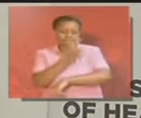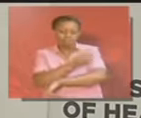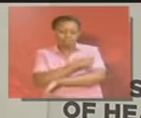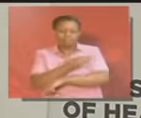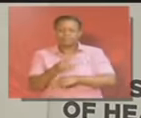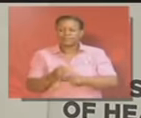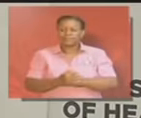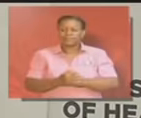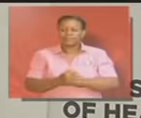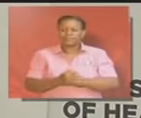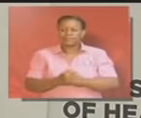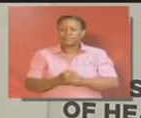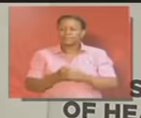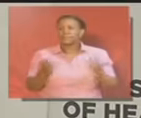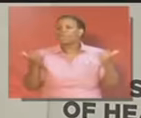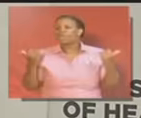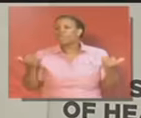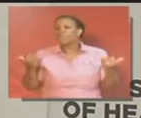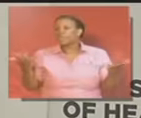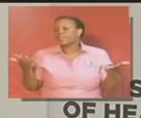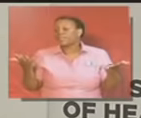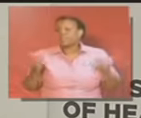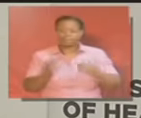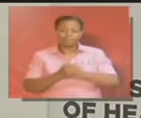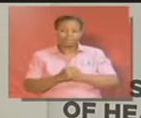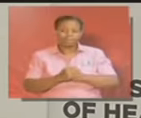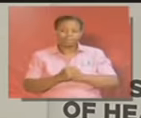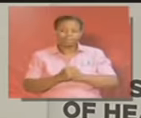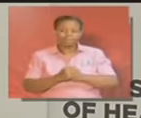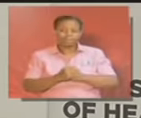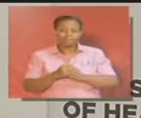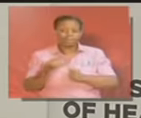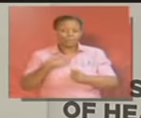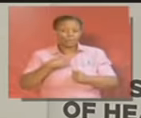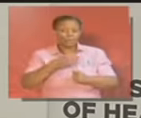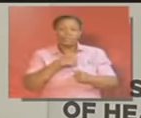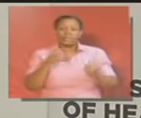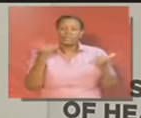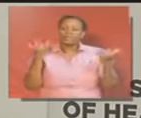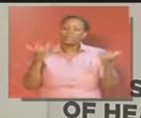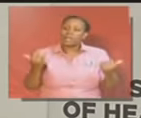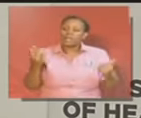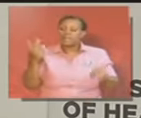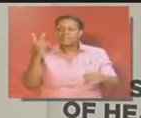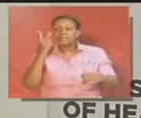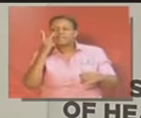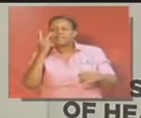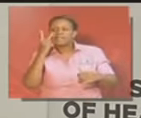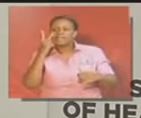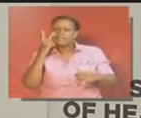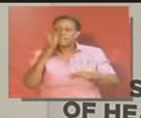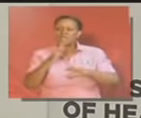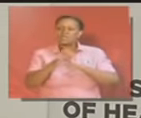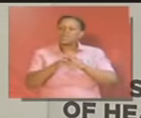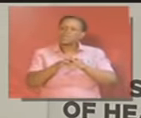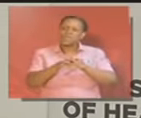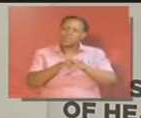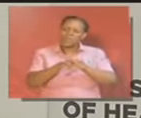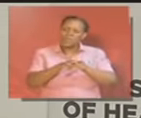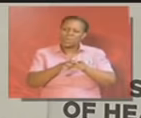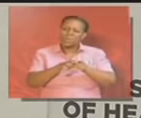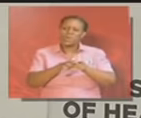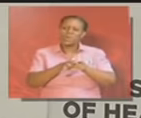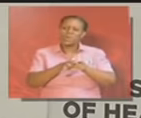forward, based on our observations of a fairly slow uptake, we have now started, as of this